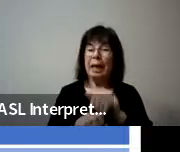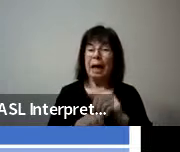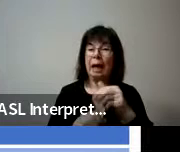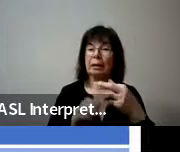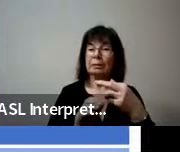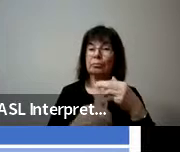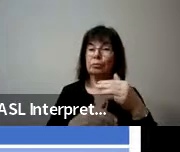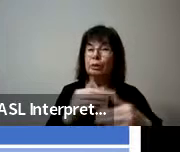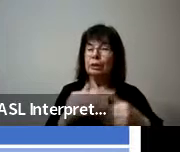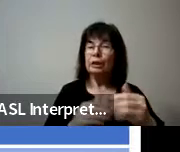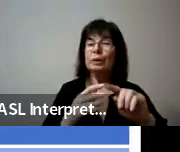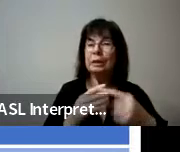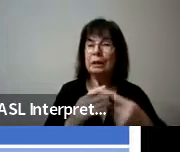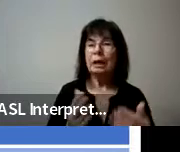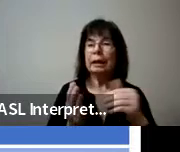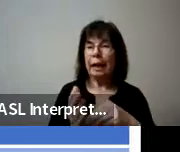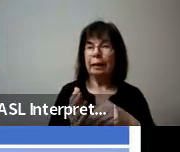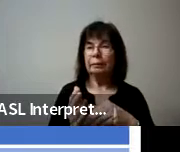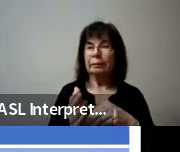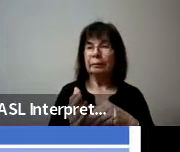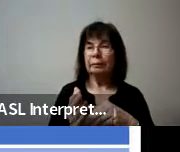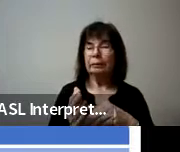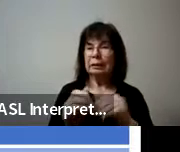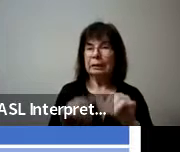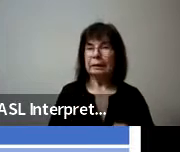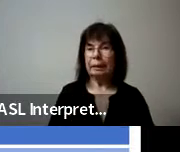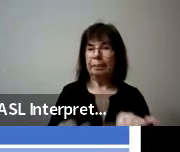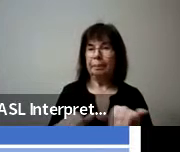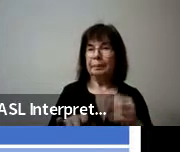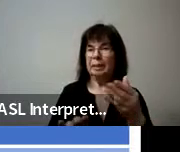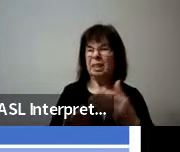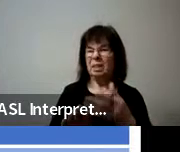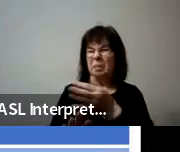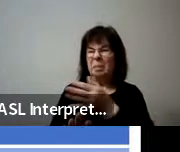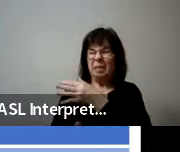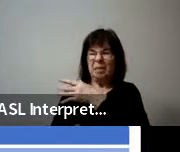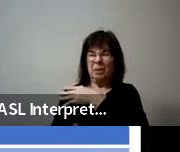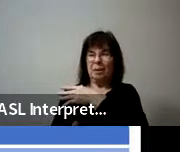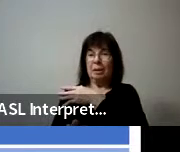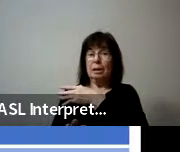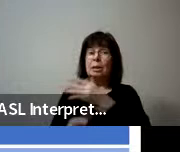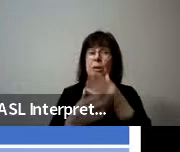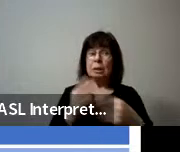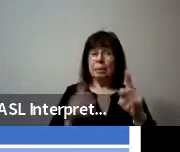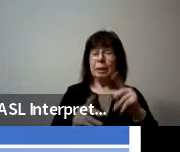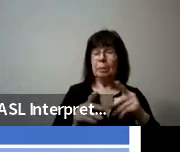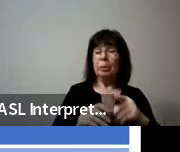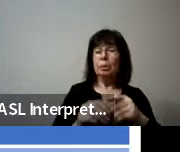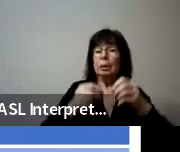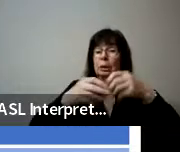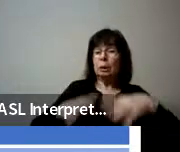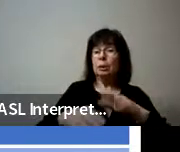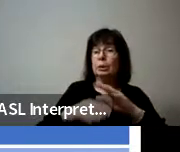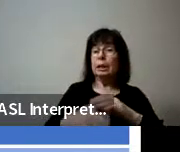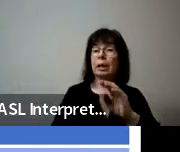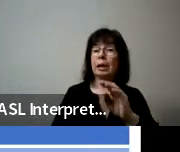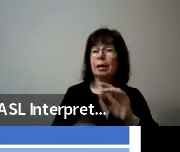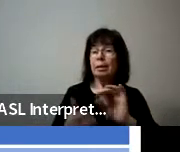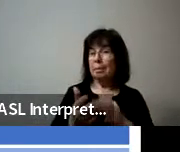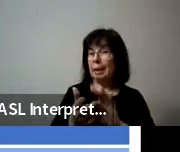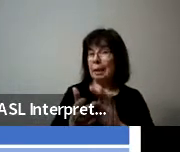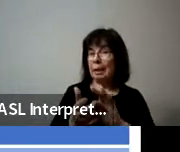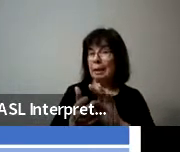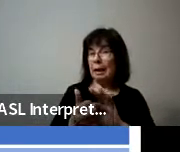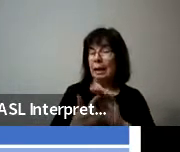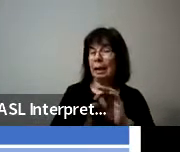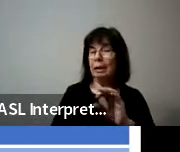start. And some people are going to end up losing their Medi-Cal coverage through that process. Now, that won't all happen at